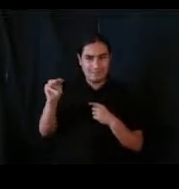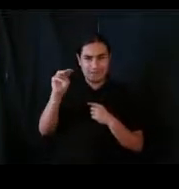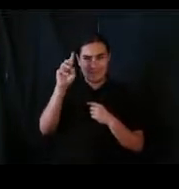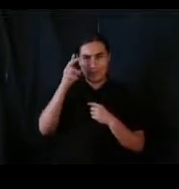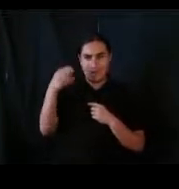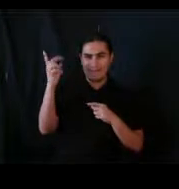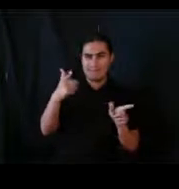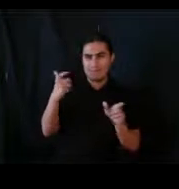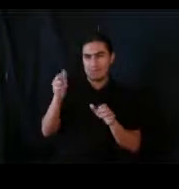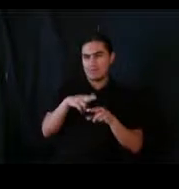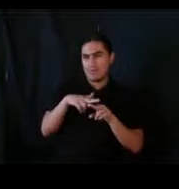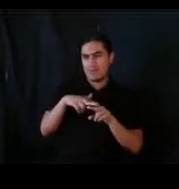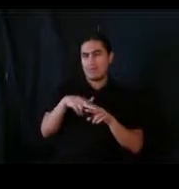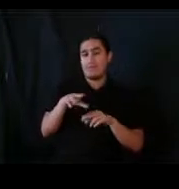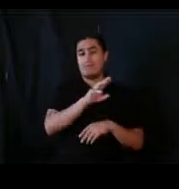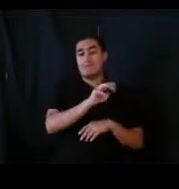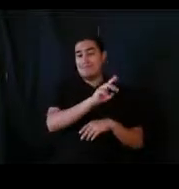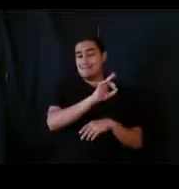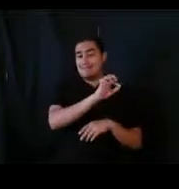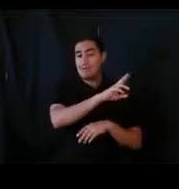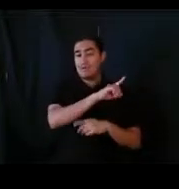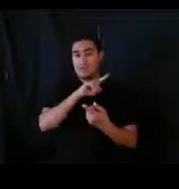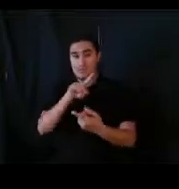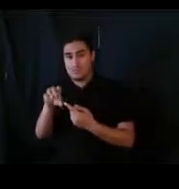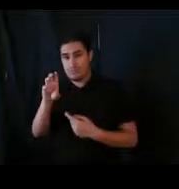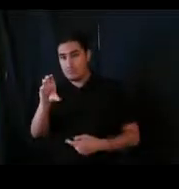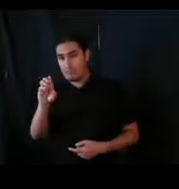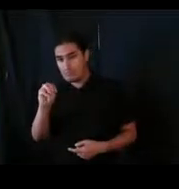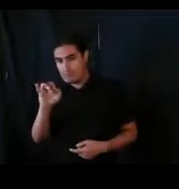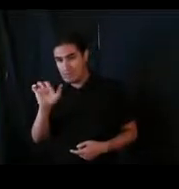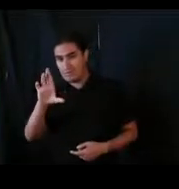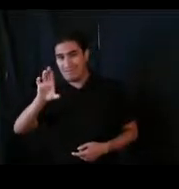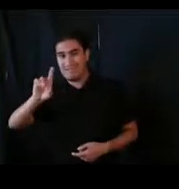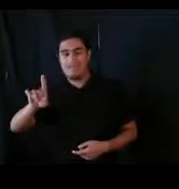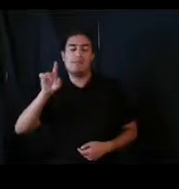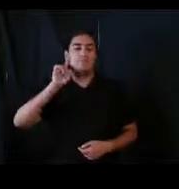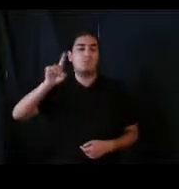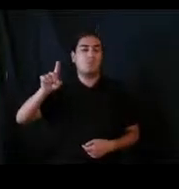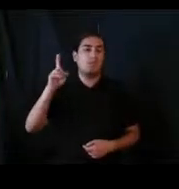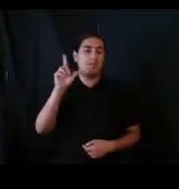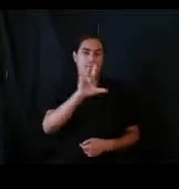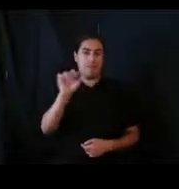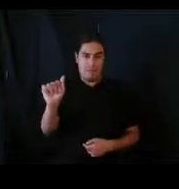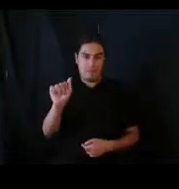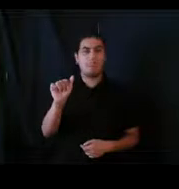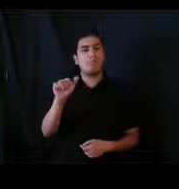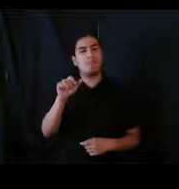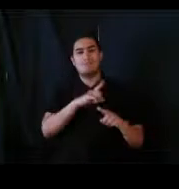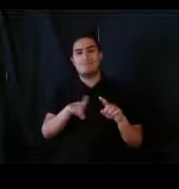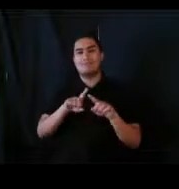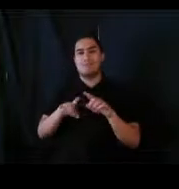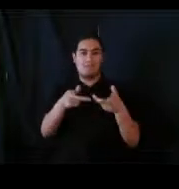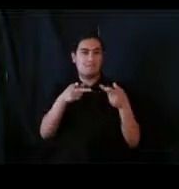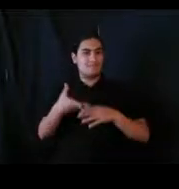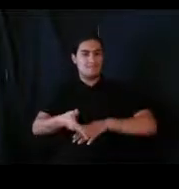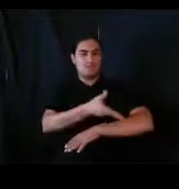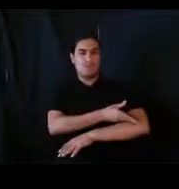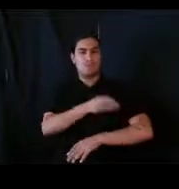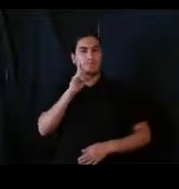rail extension from madera to merced funding for great separations at the port of los angeles and other complete streets improvement projects transit